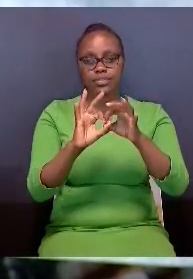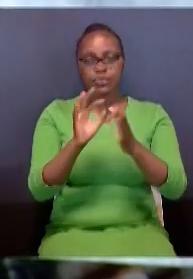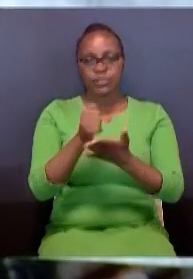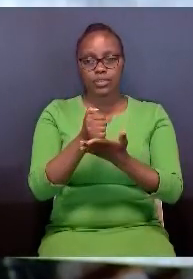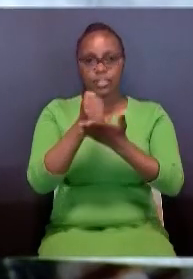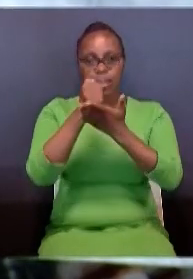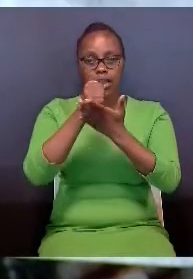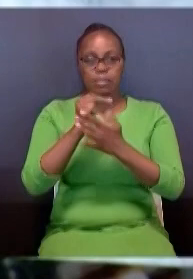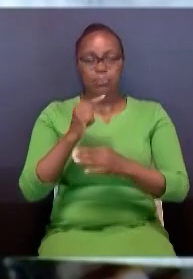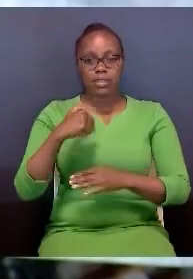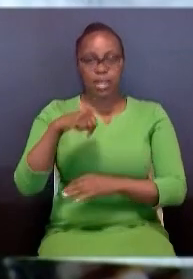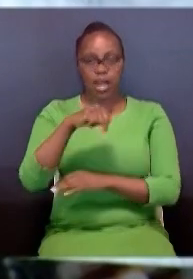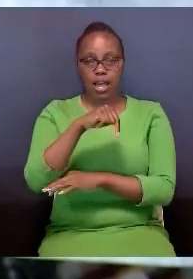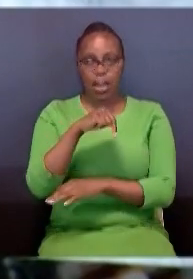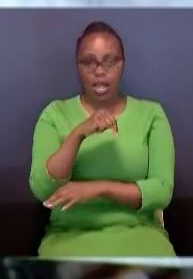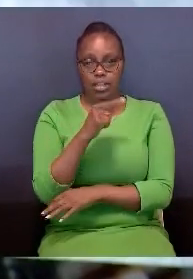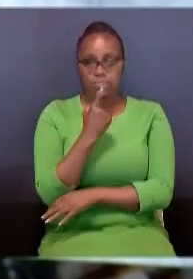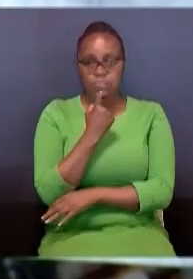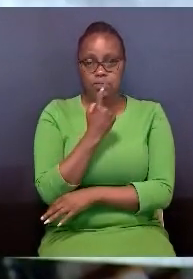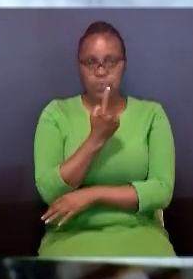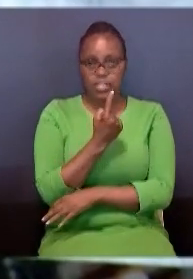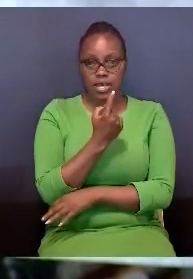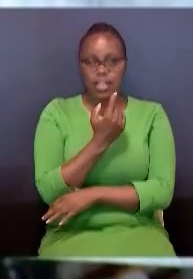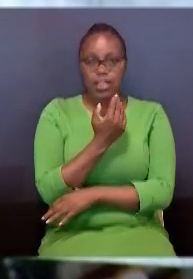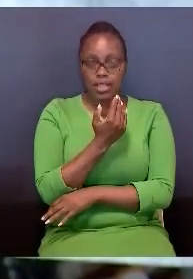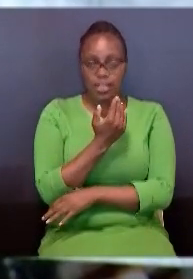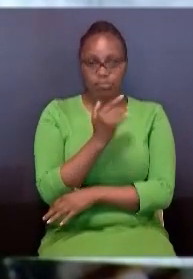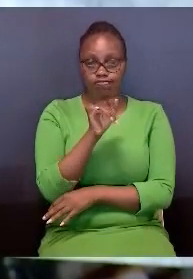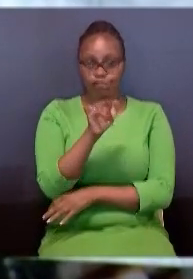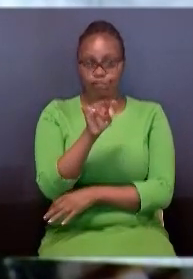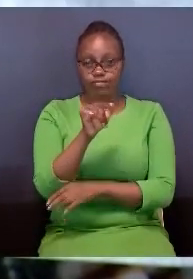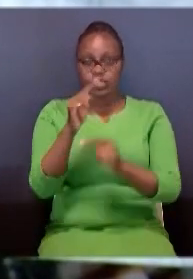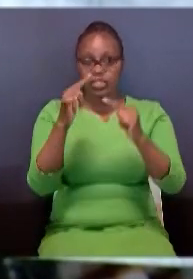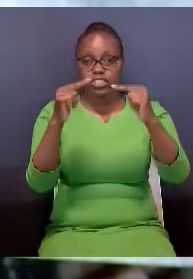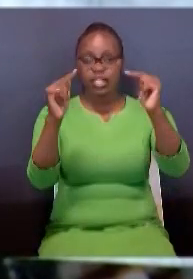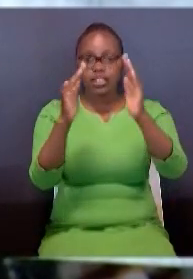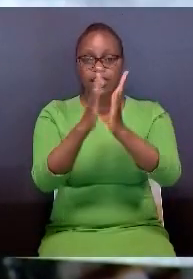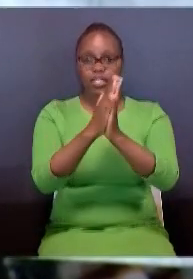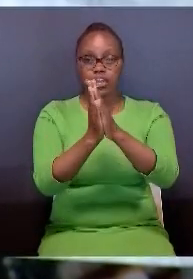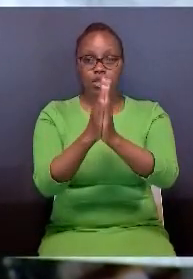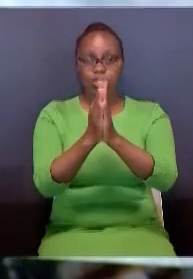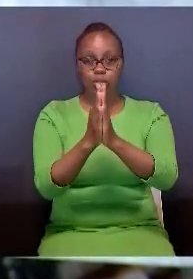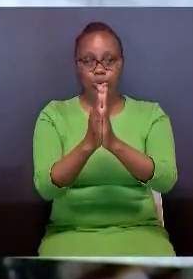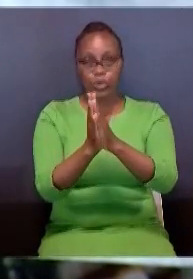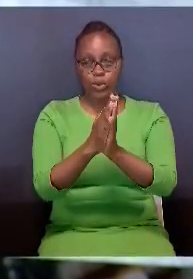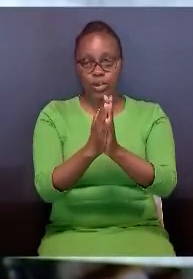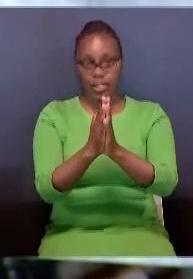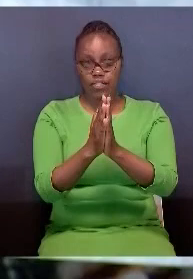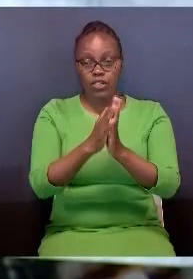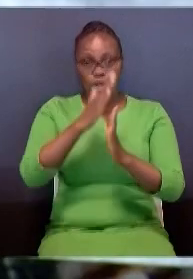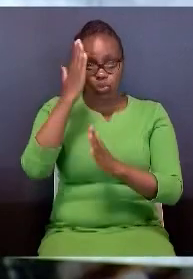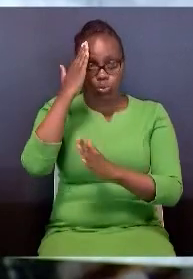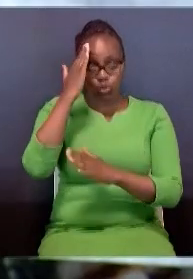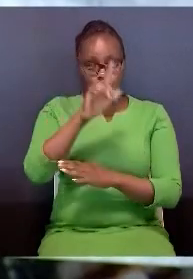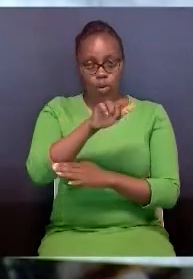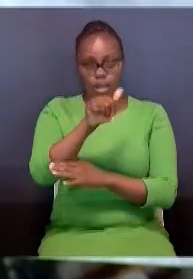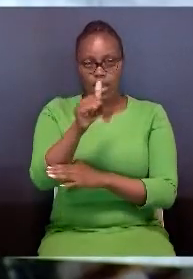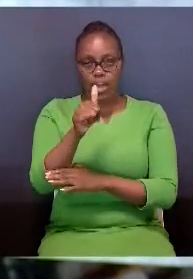helps us to tell these success stories, get to know each other